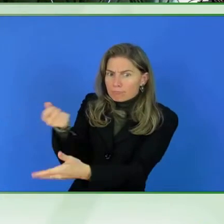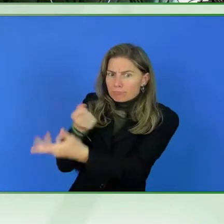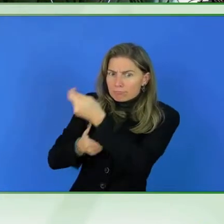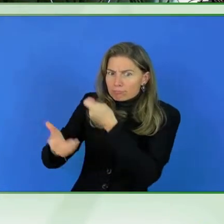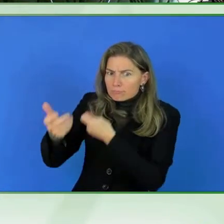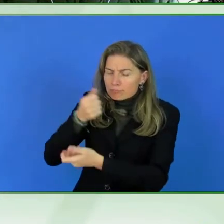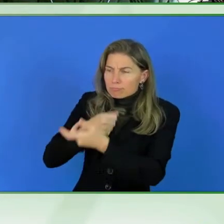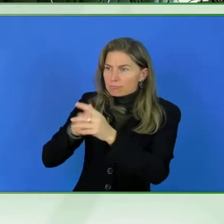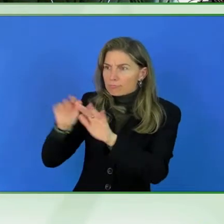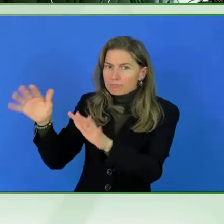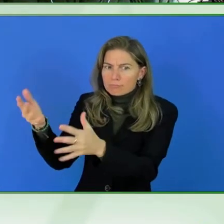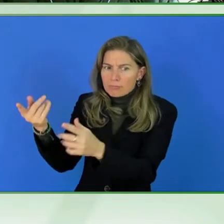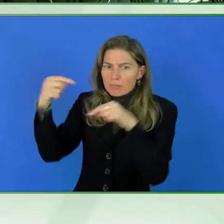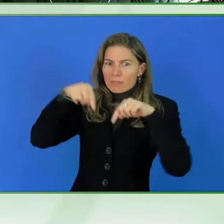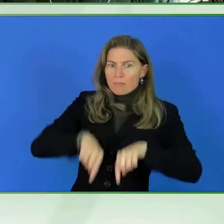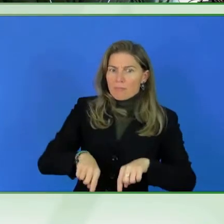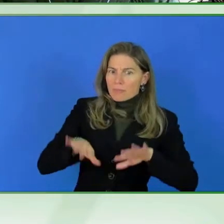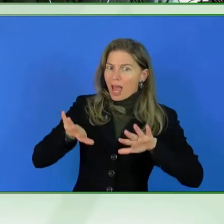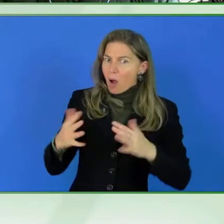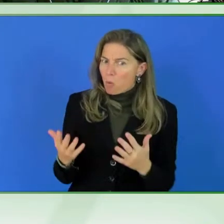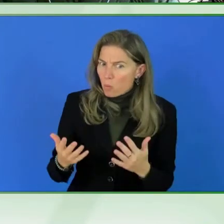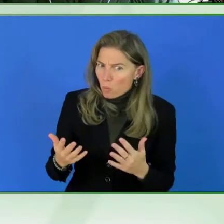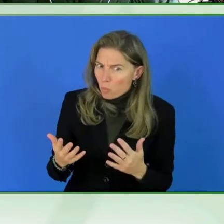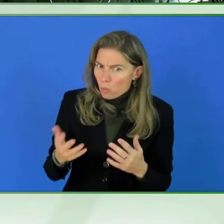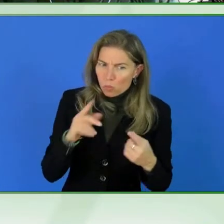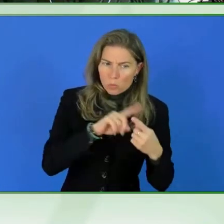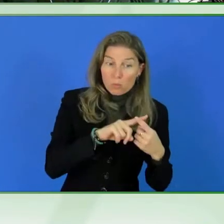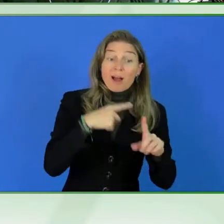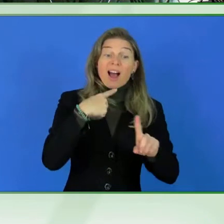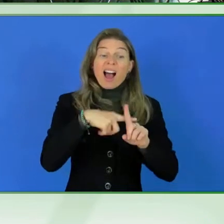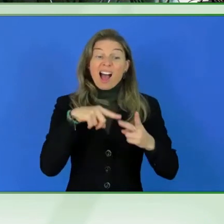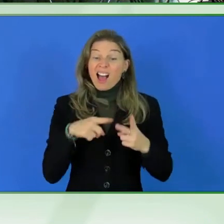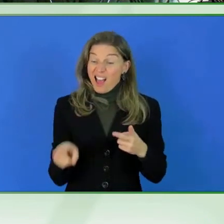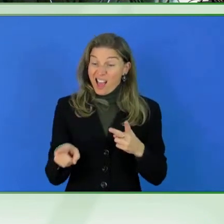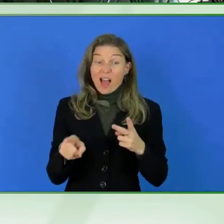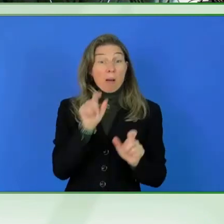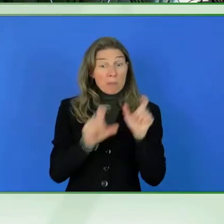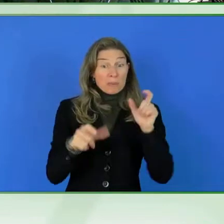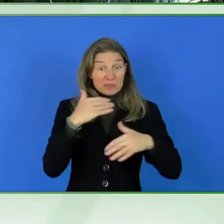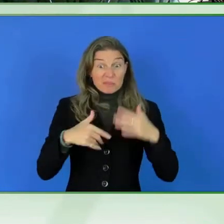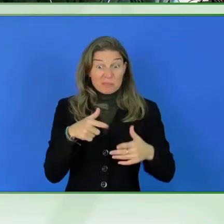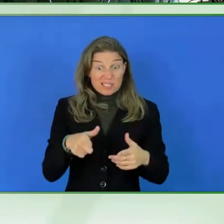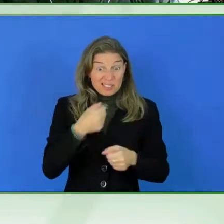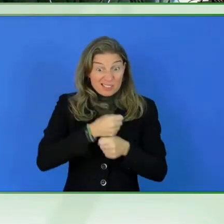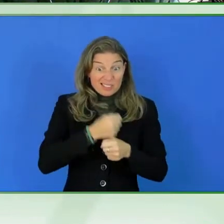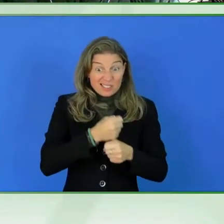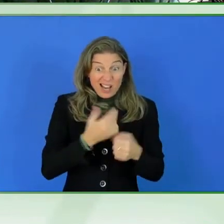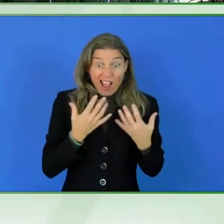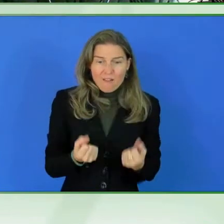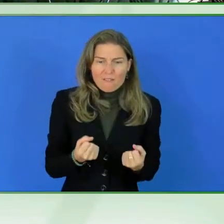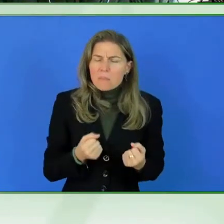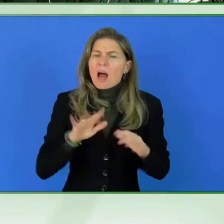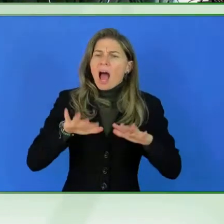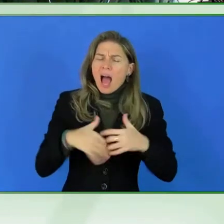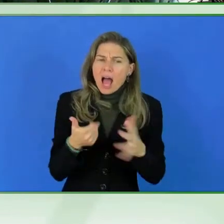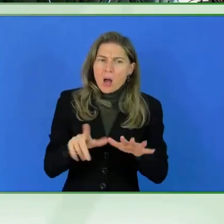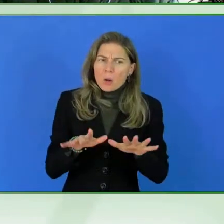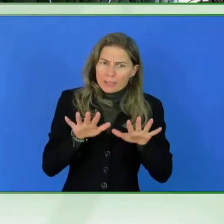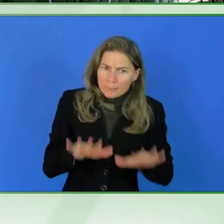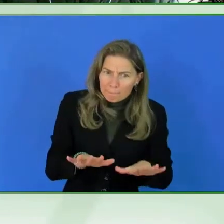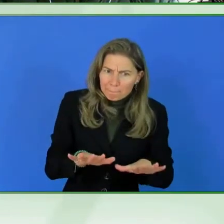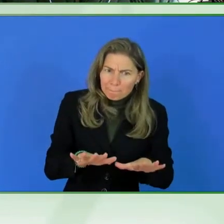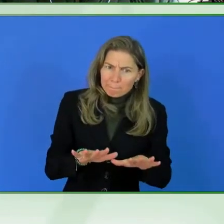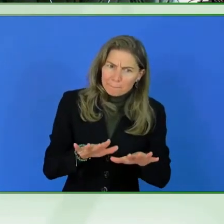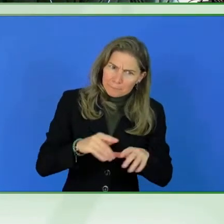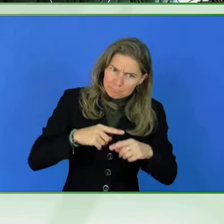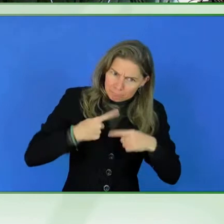existing PWD employees, Flex Zhuhai always pays high attention to develop barrier-free facilities